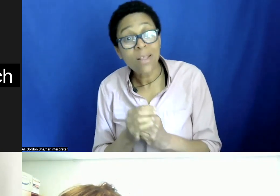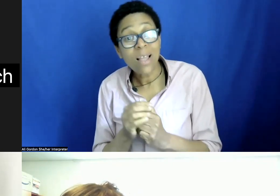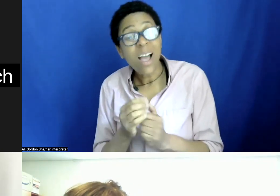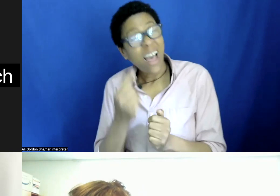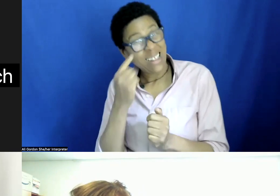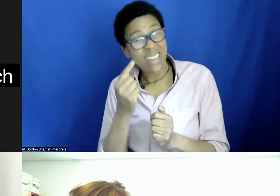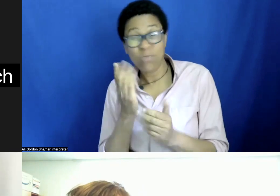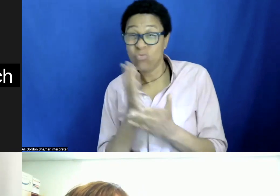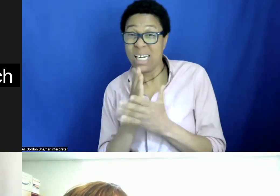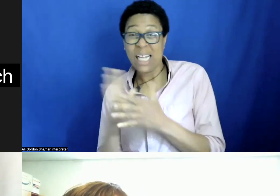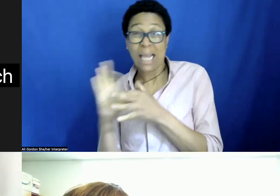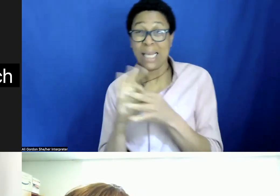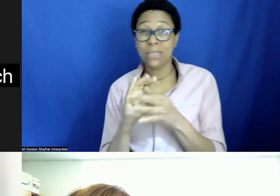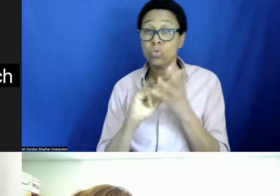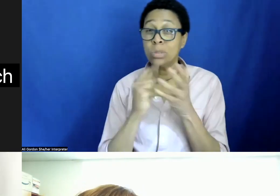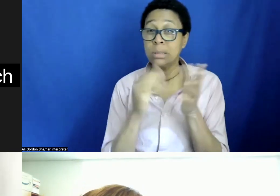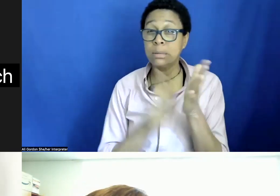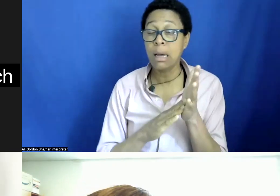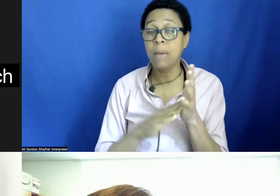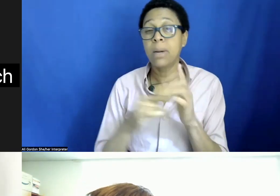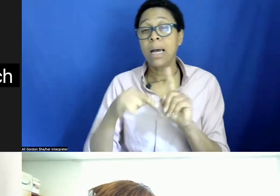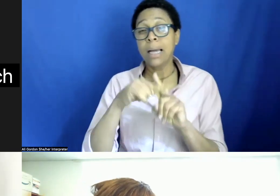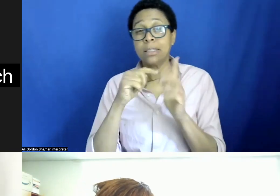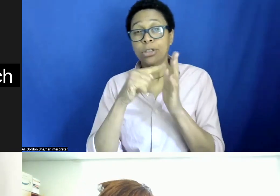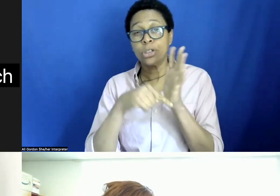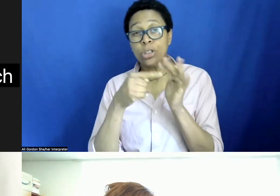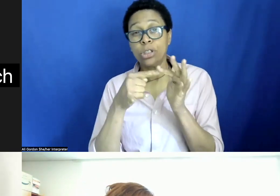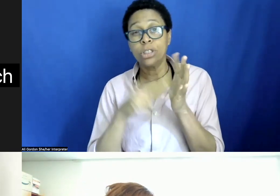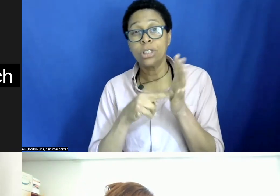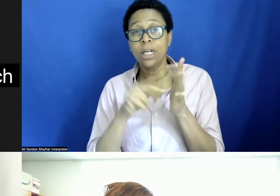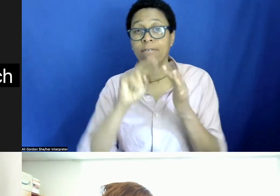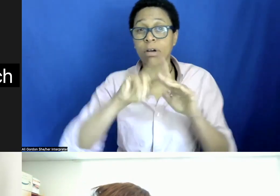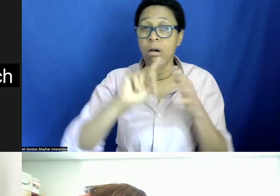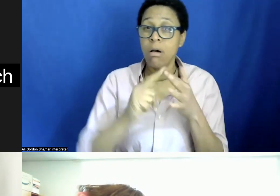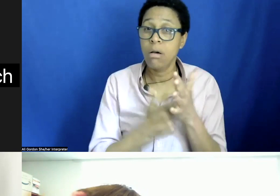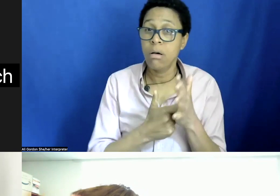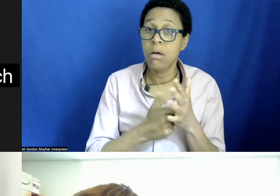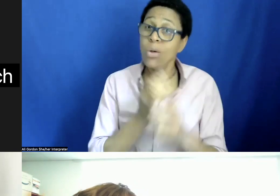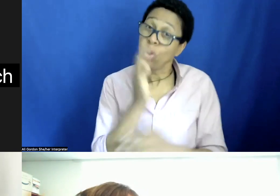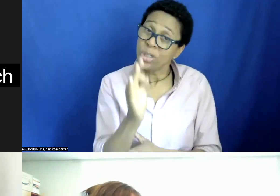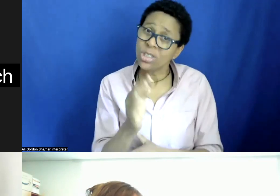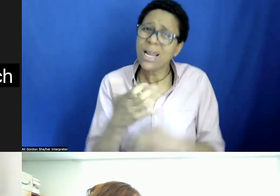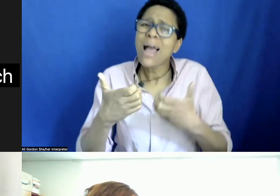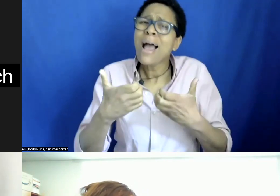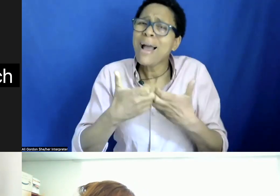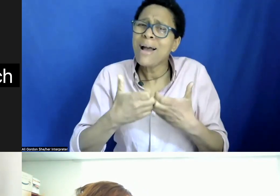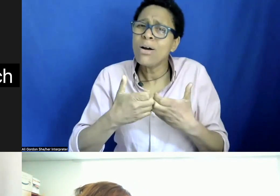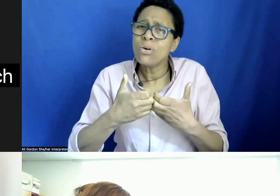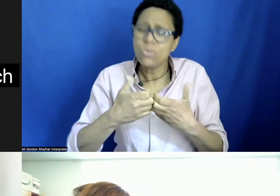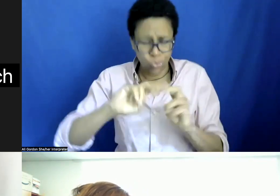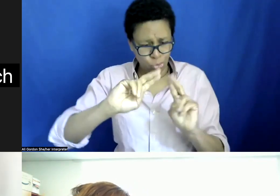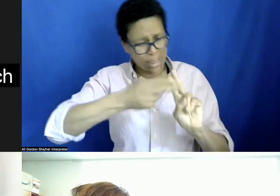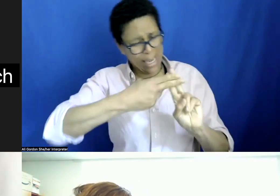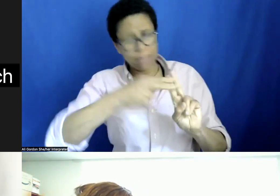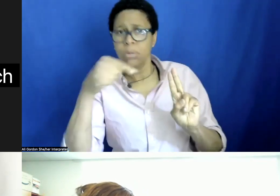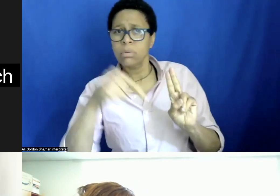Jennifer as well were saying about the Vaudrey collection, is how do you label it? How do you think it's that